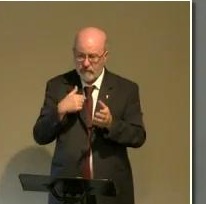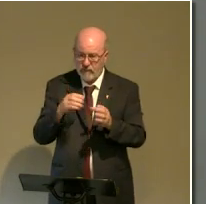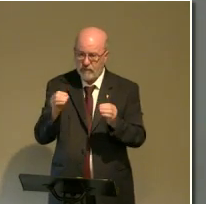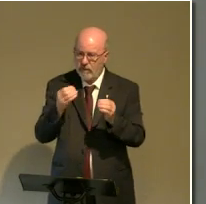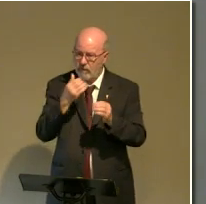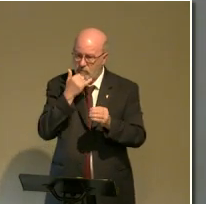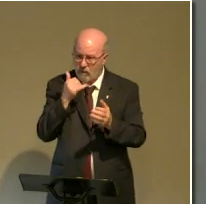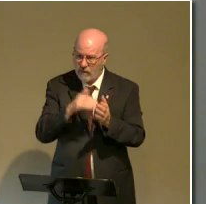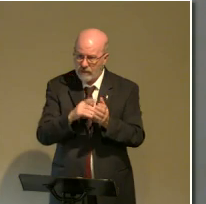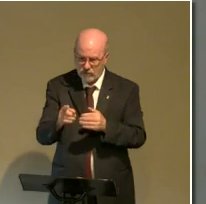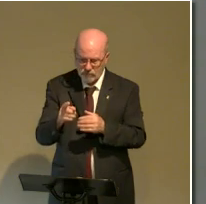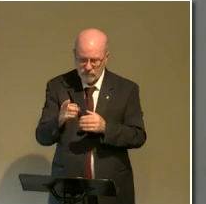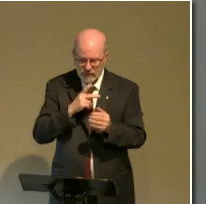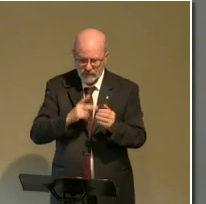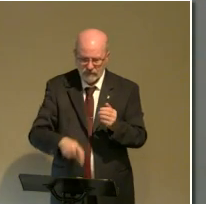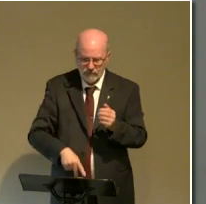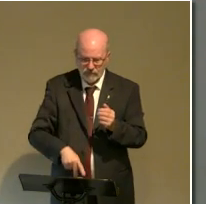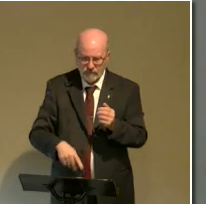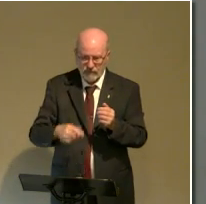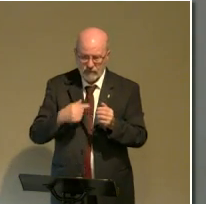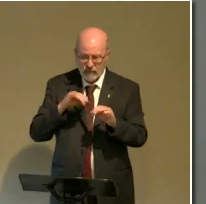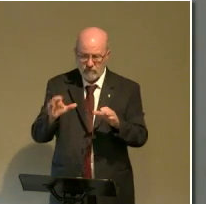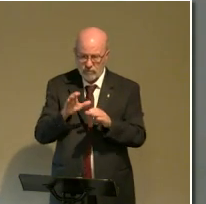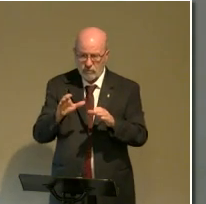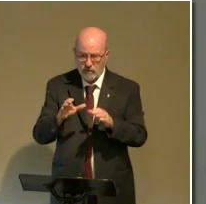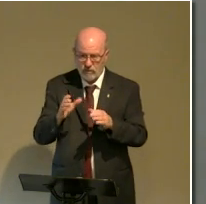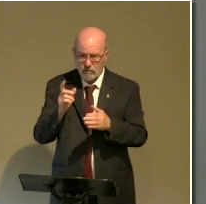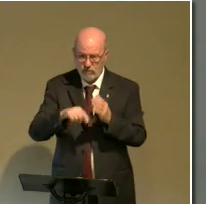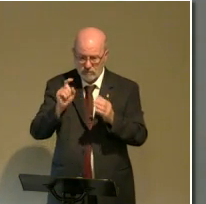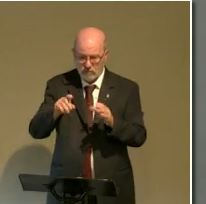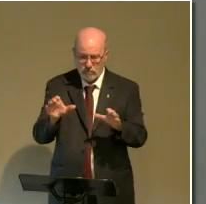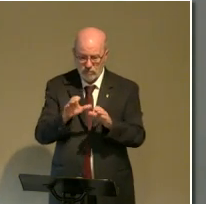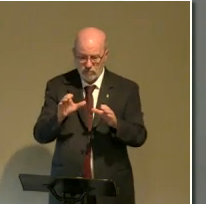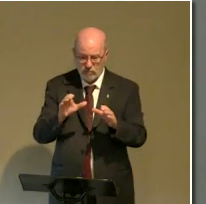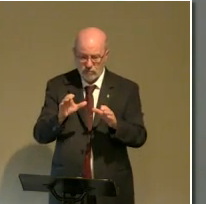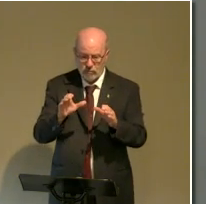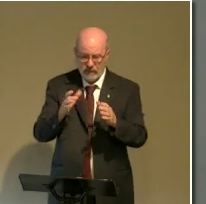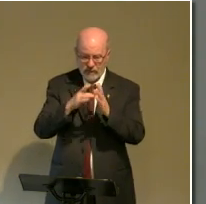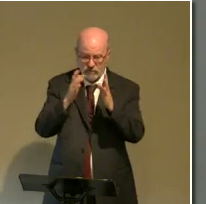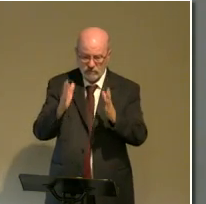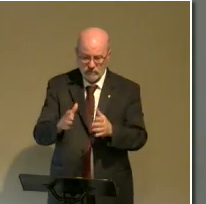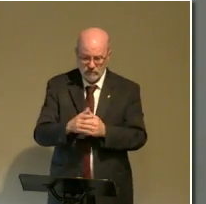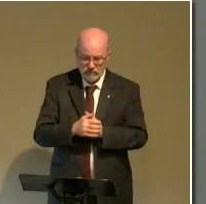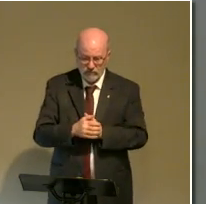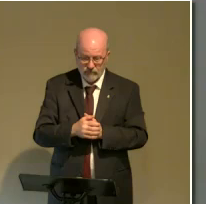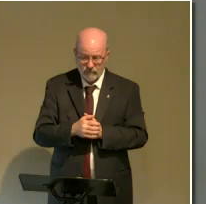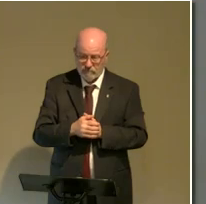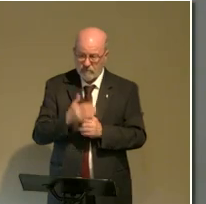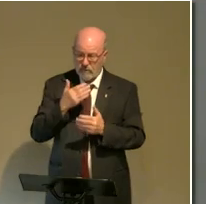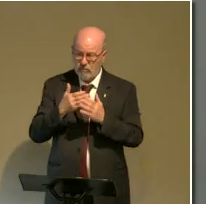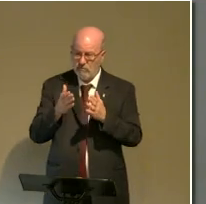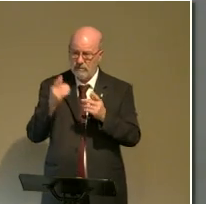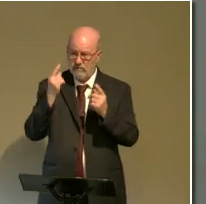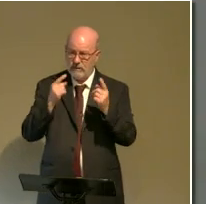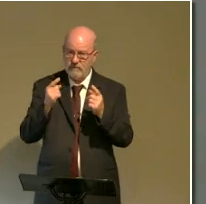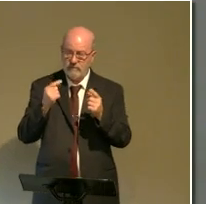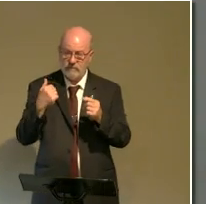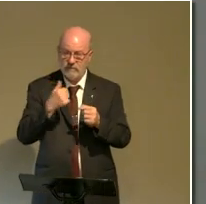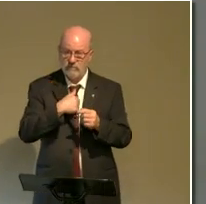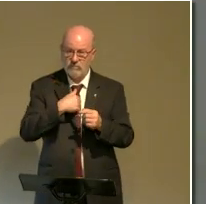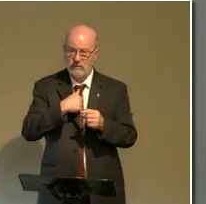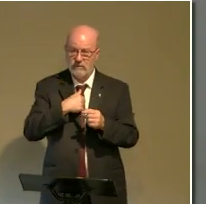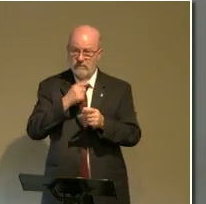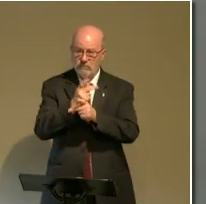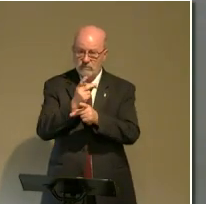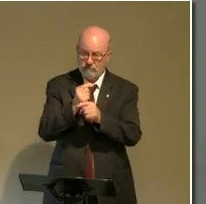anything wrong against you. I'm just doing what I'm supposed to do as a Christian. And that's a good way to think, guys, that we have to